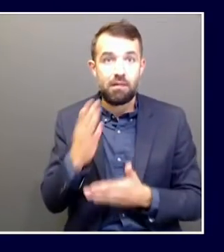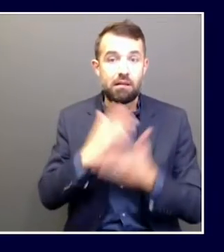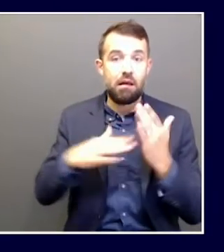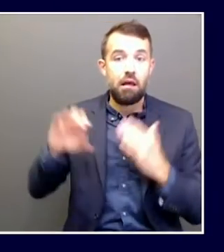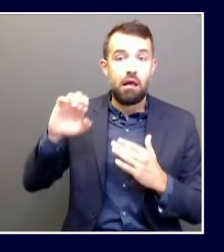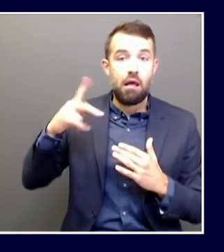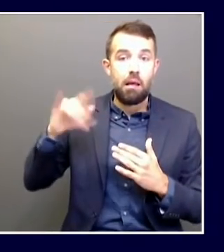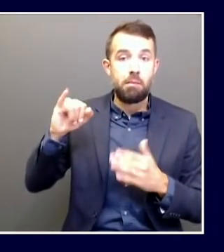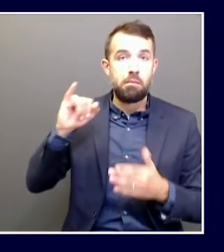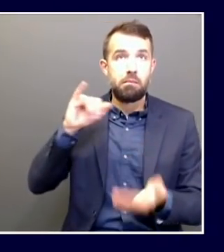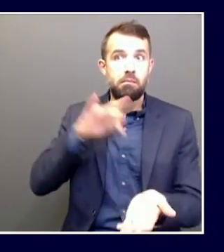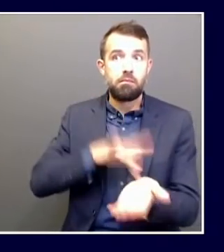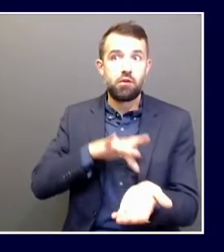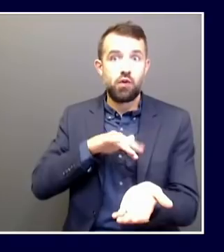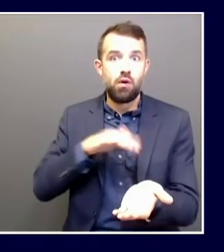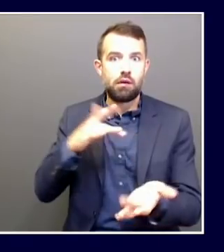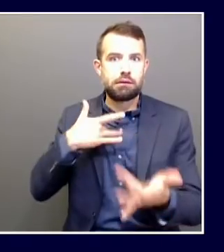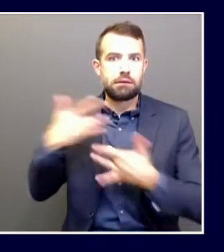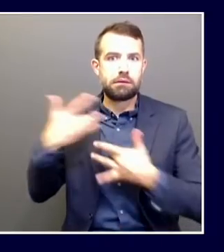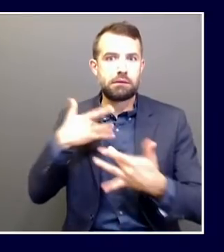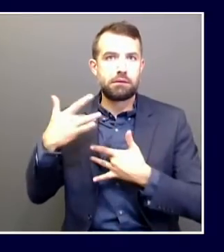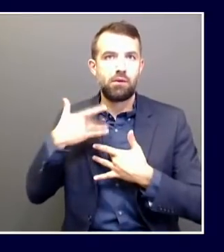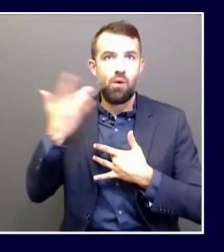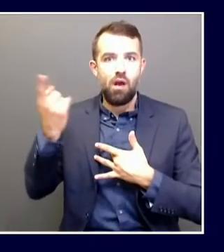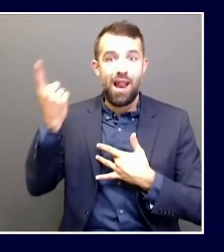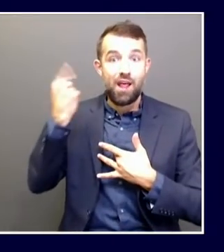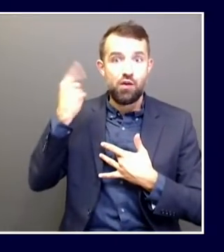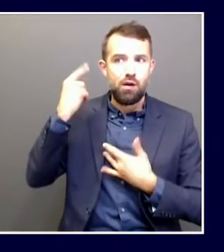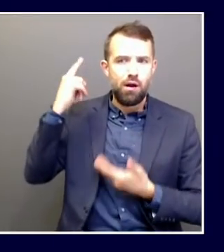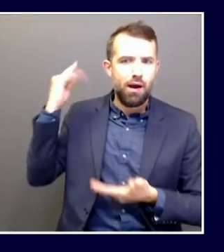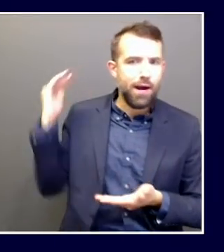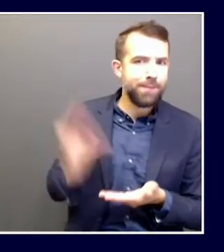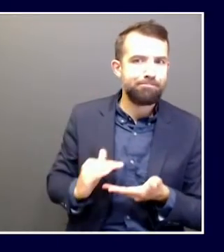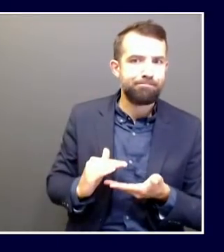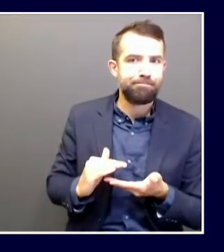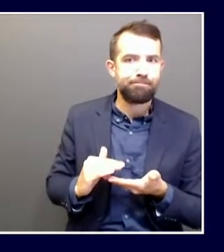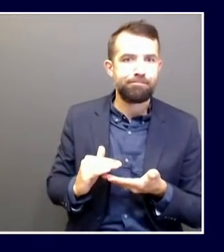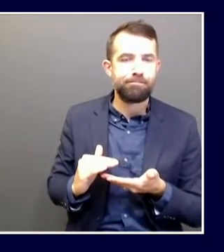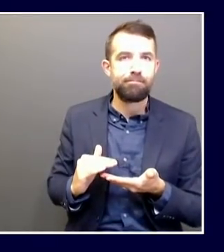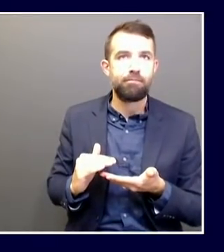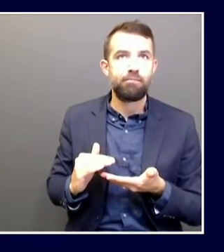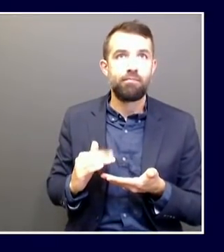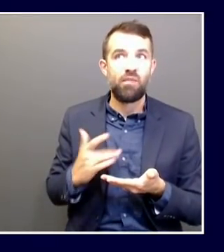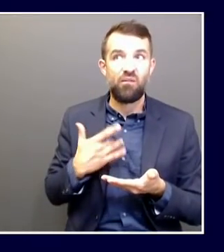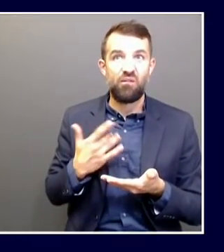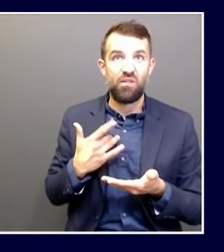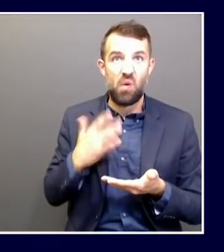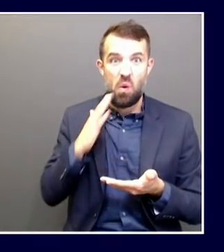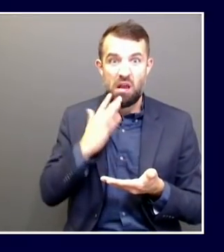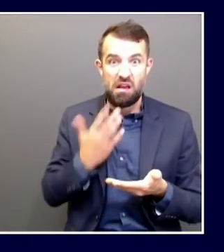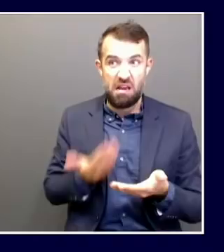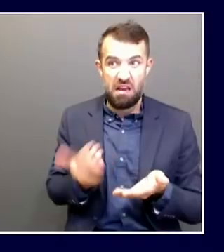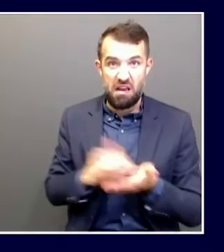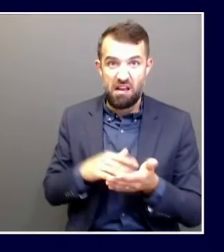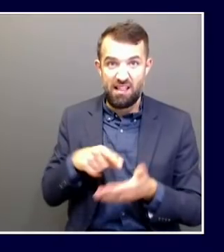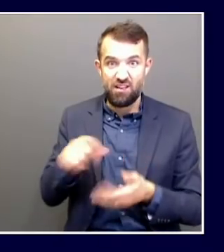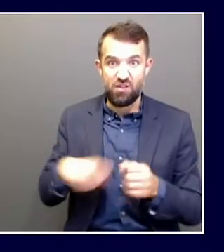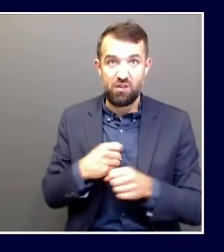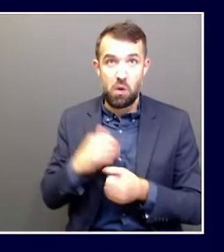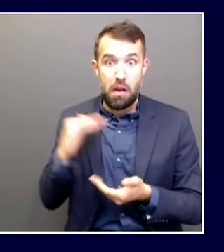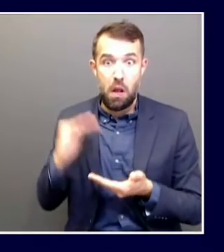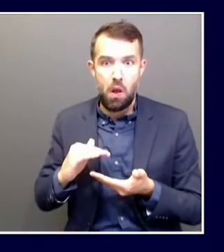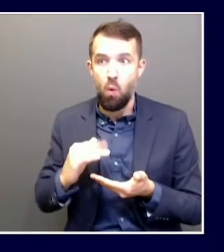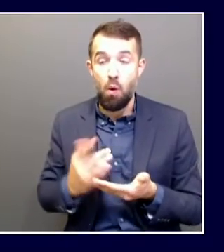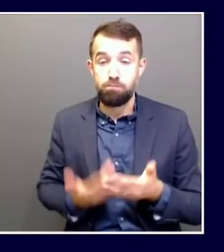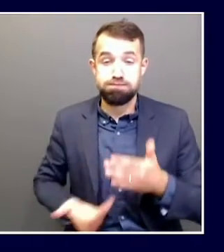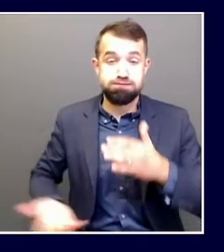was thankfully crushed. Others see some positive signs based on the flu experience that the Southern Hemisphere had.